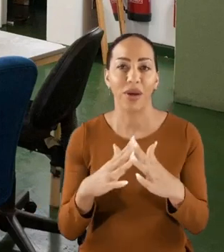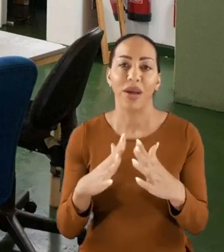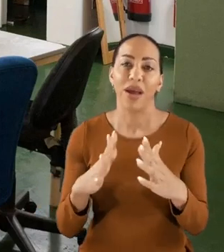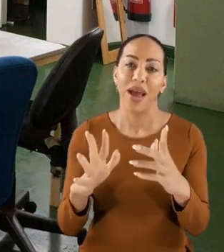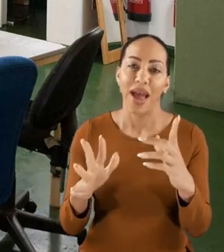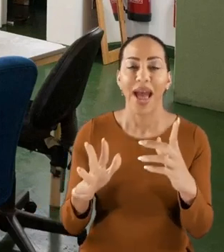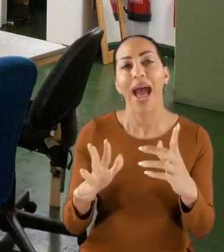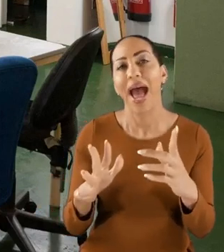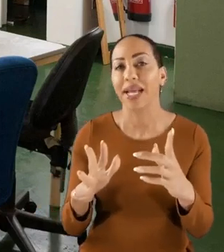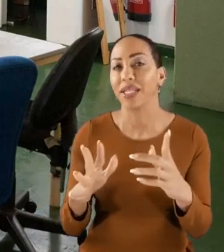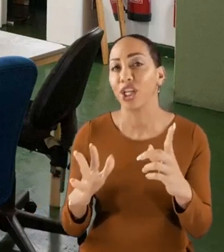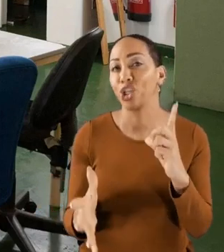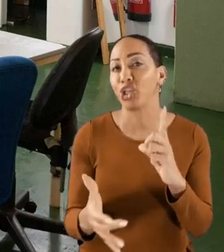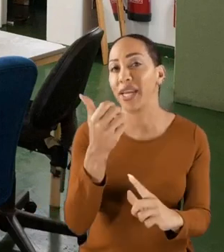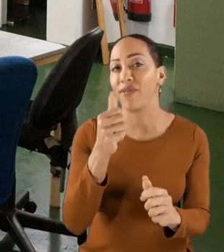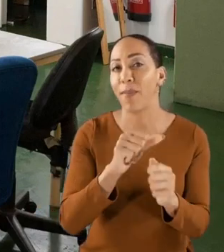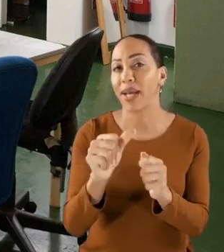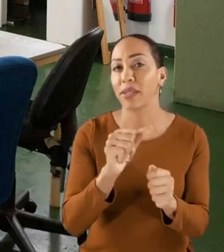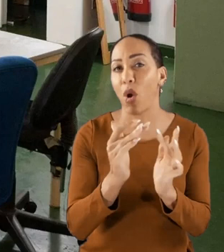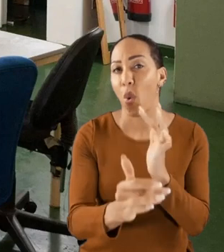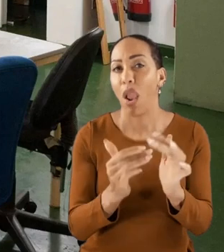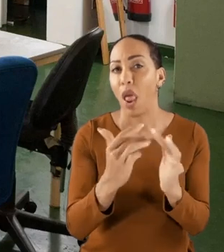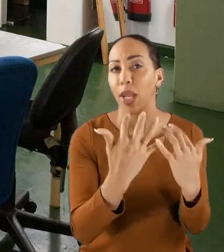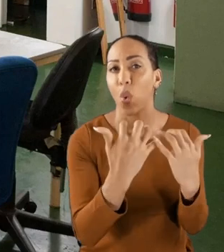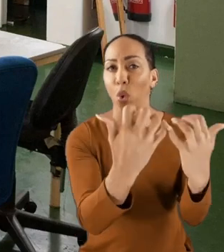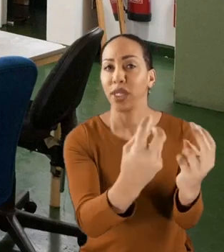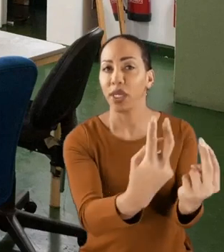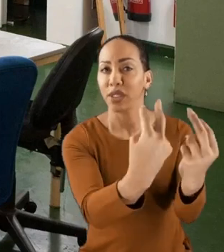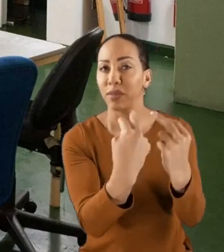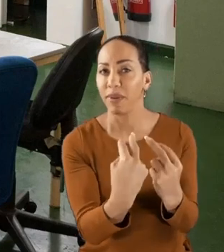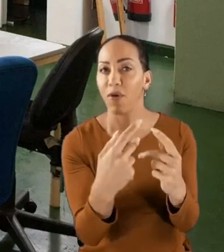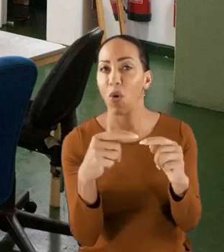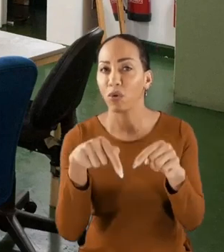kind of successful online audience for that as well.